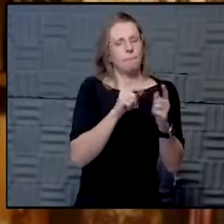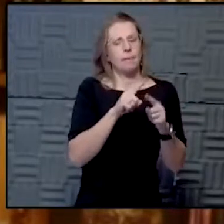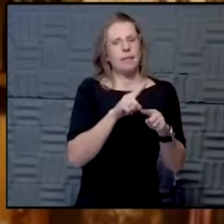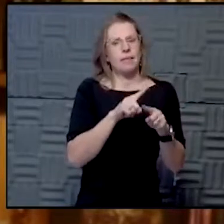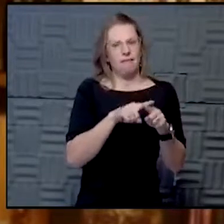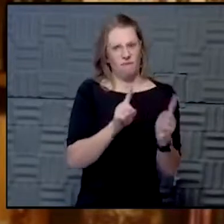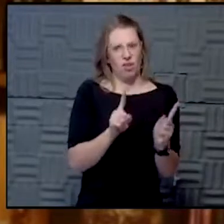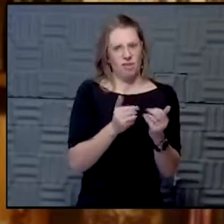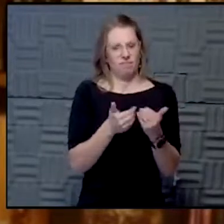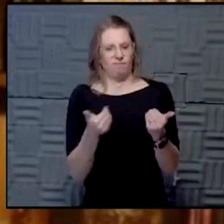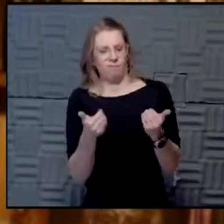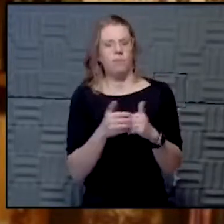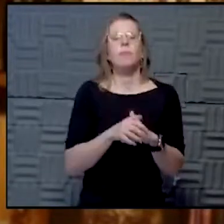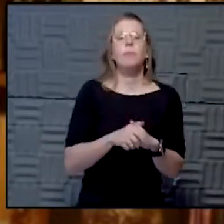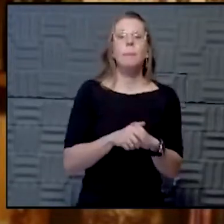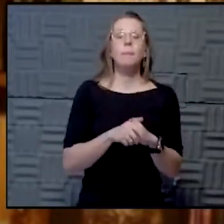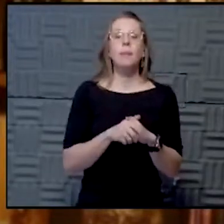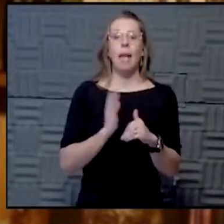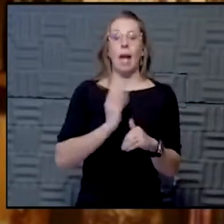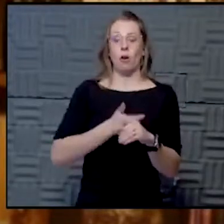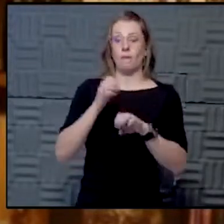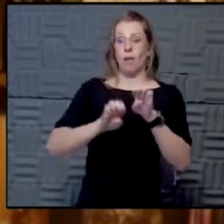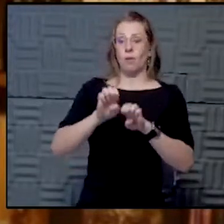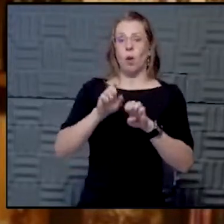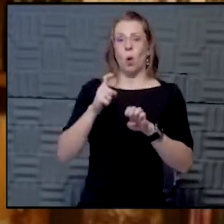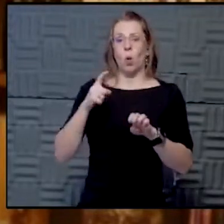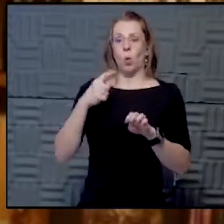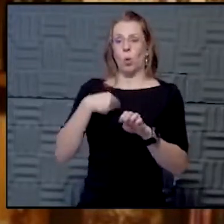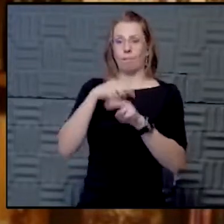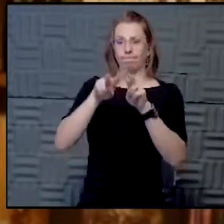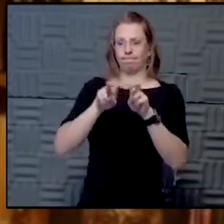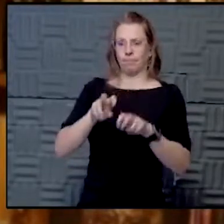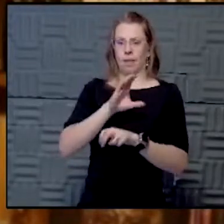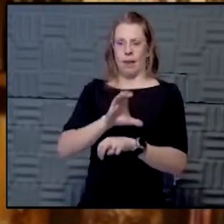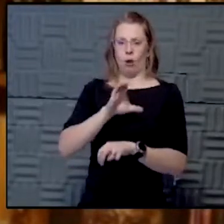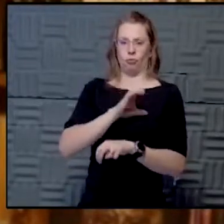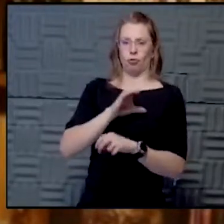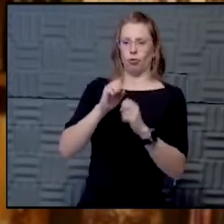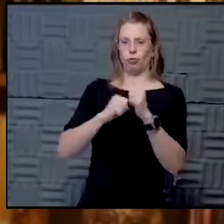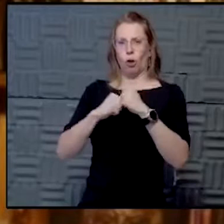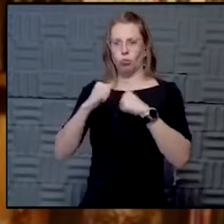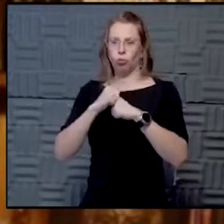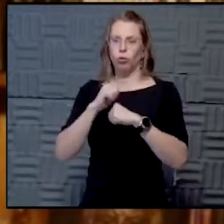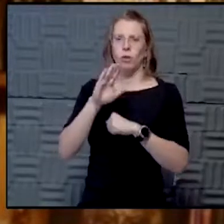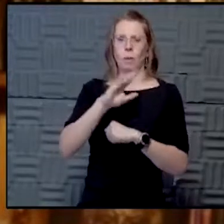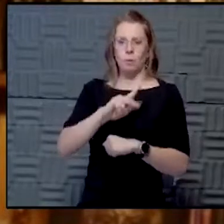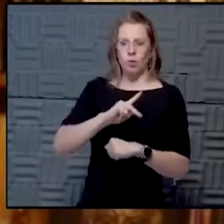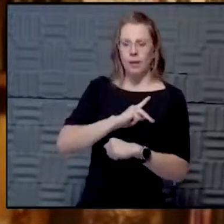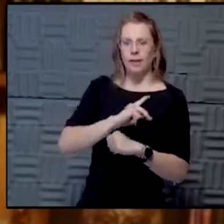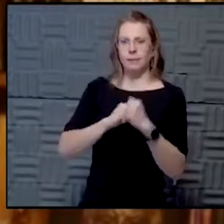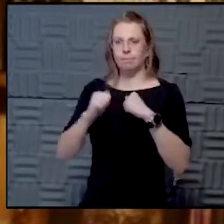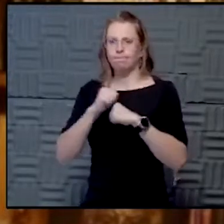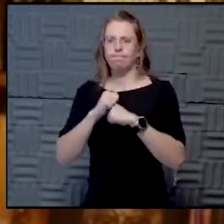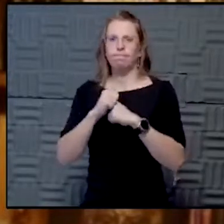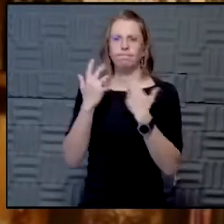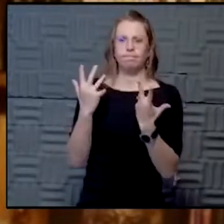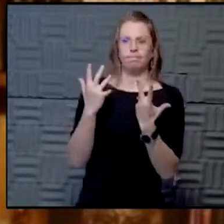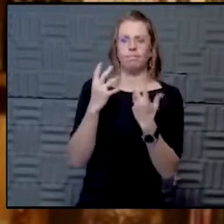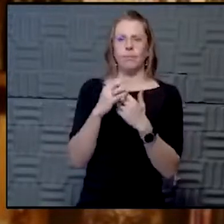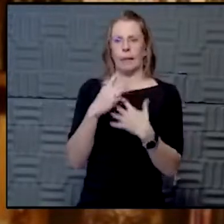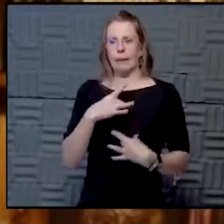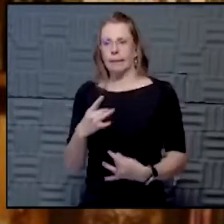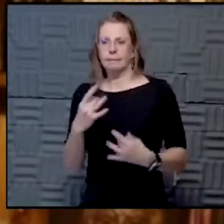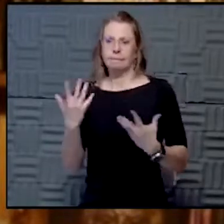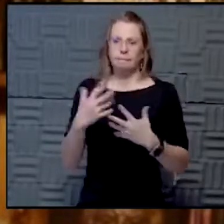our evaluations, we're looking at their character structure or personality structure. We're trying to get a sense of what makes them tick. We're trying to get a